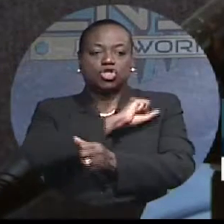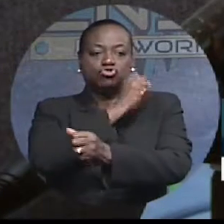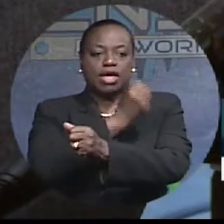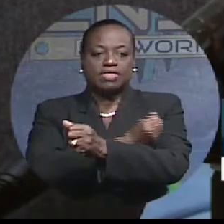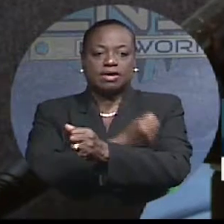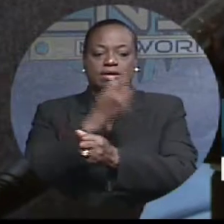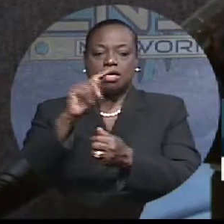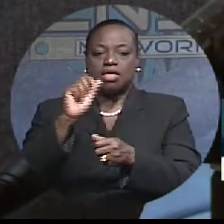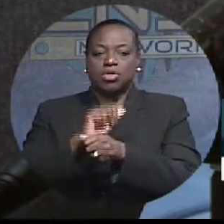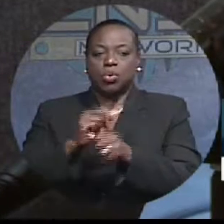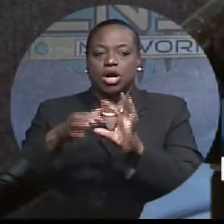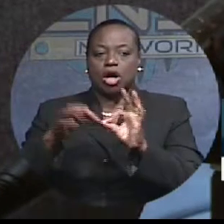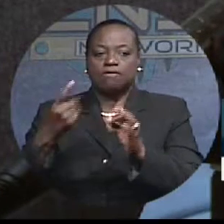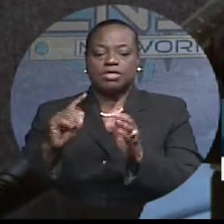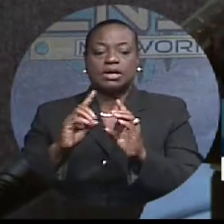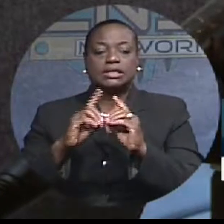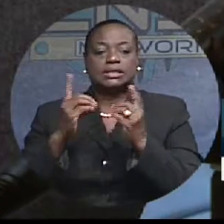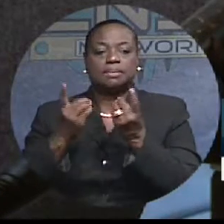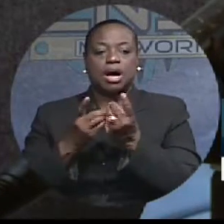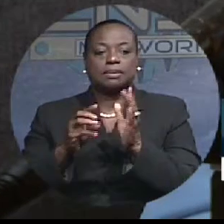the department,